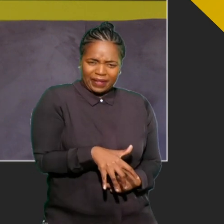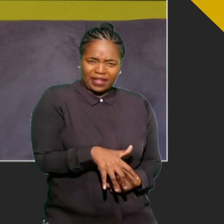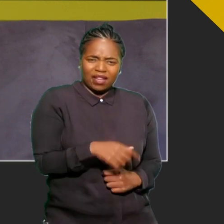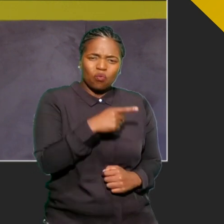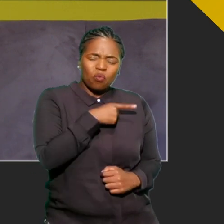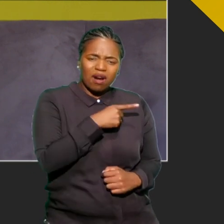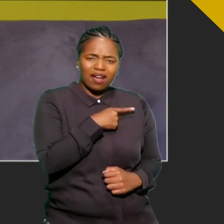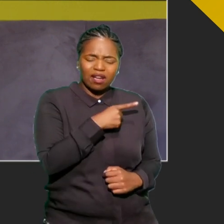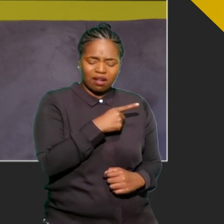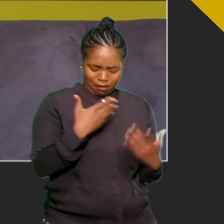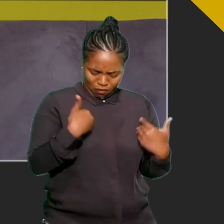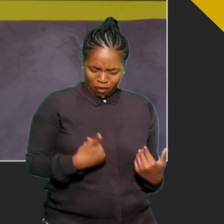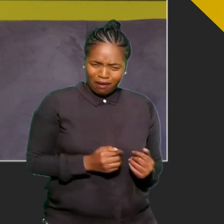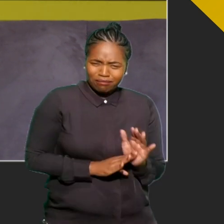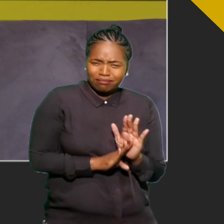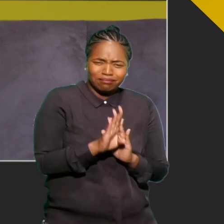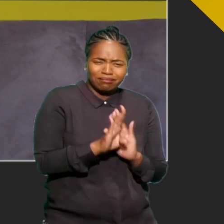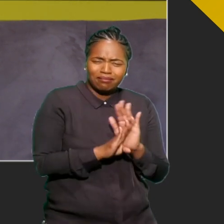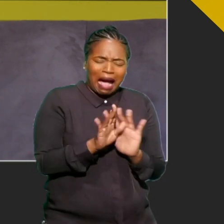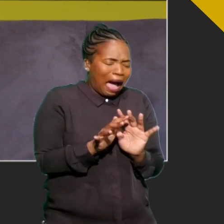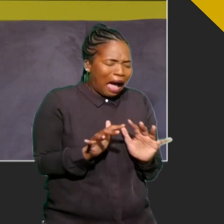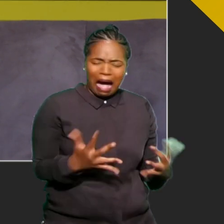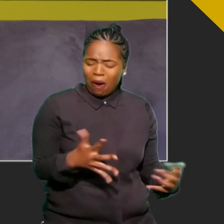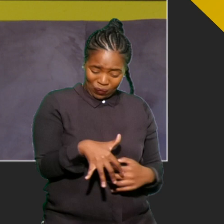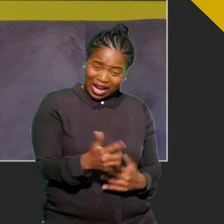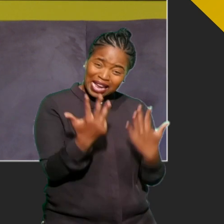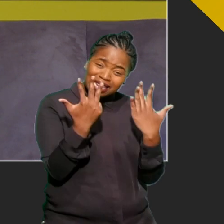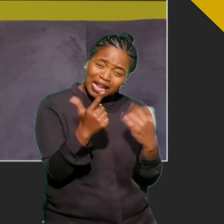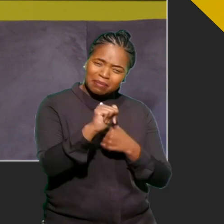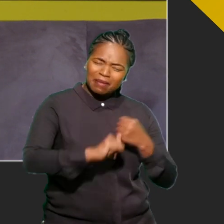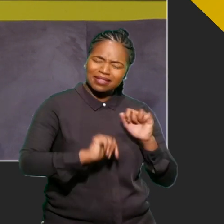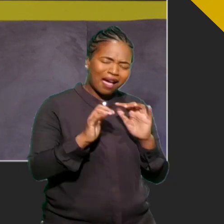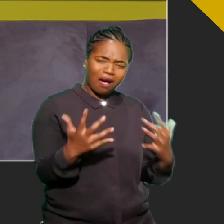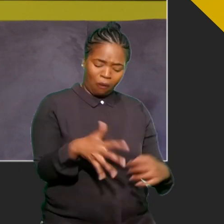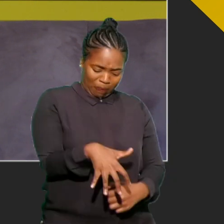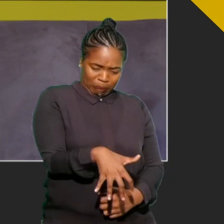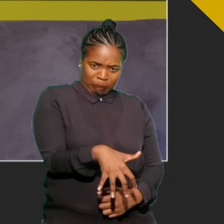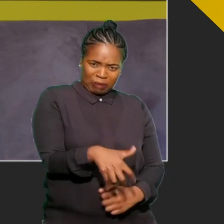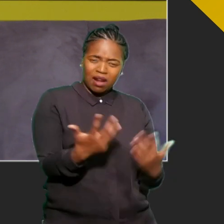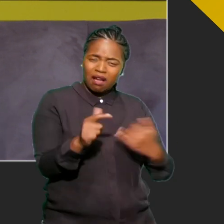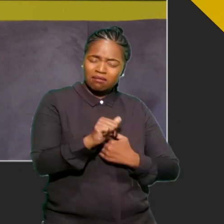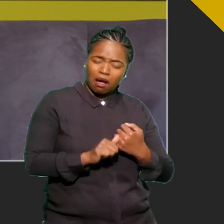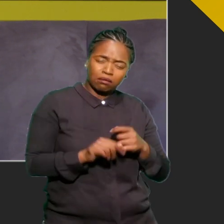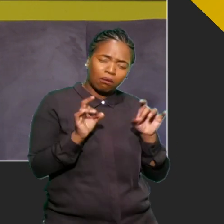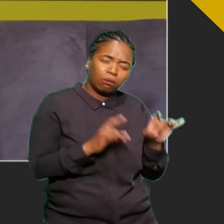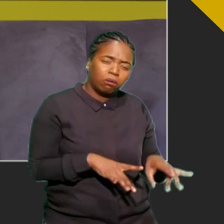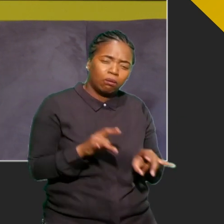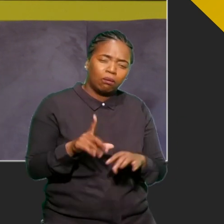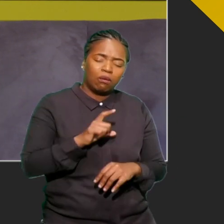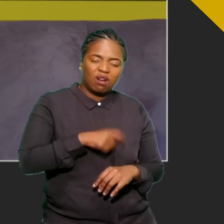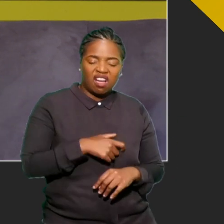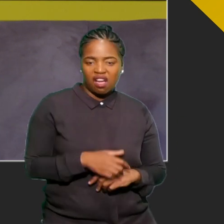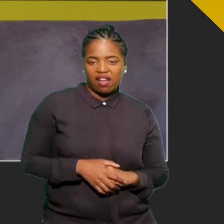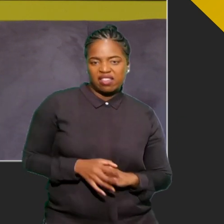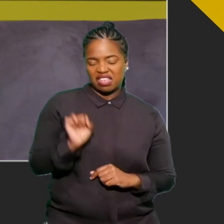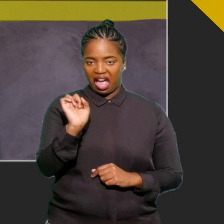melao a so be developed so o tlo gotlela 9 months and wa ya gotlela le di pains ba phela ba actela